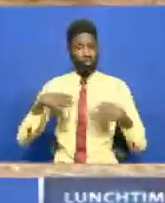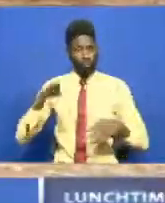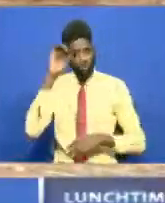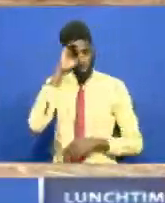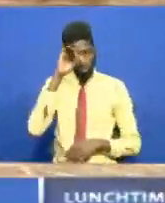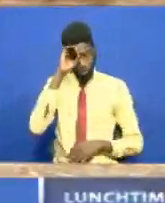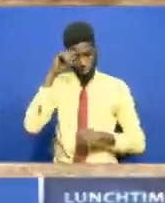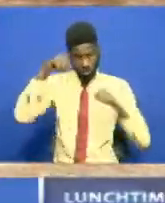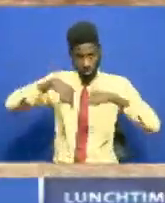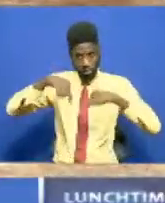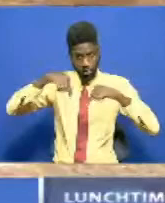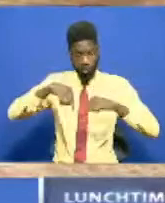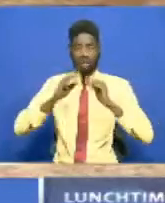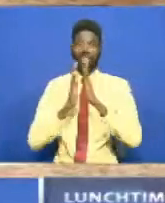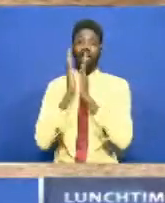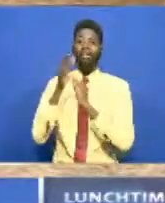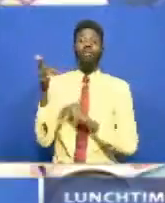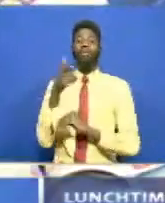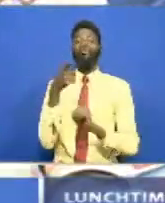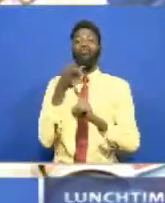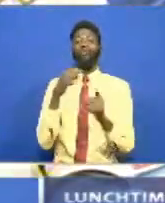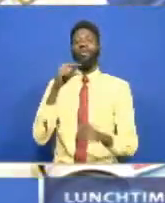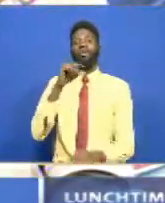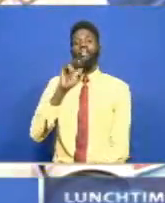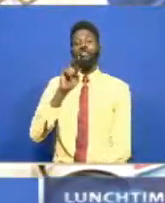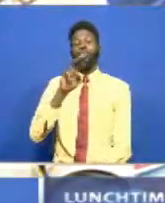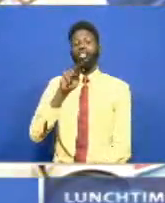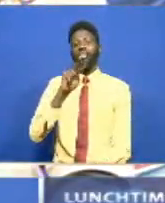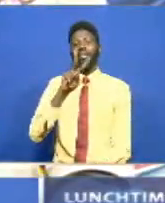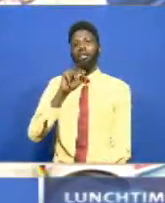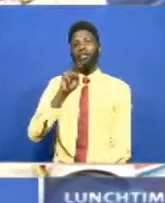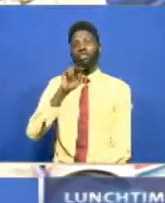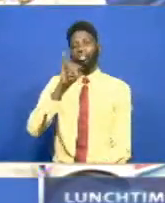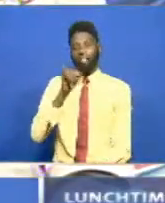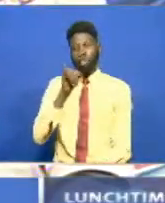you from the Jivanji Gardens here in Nairobi. Back to you in studio.